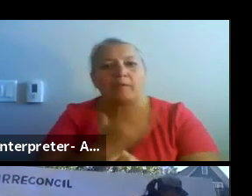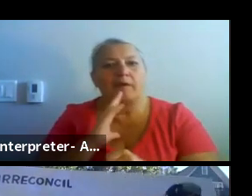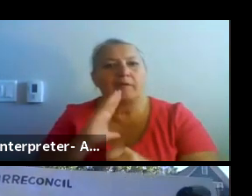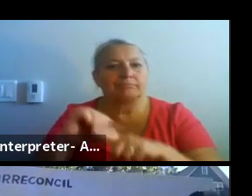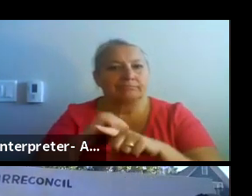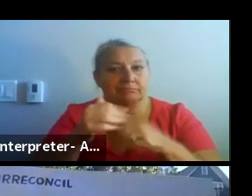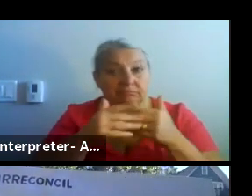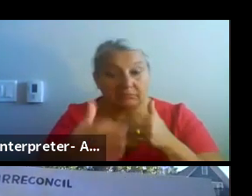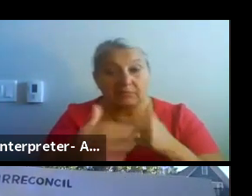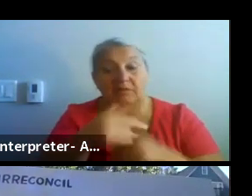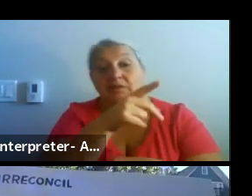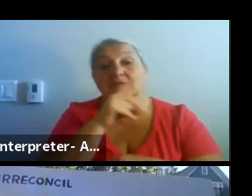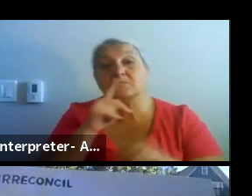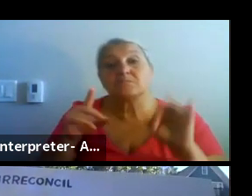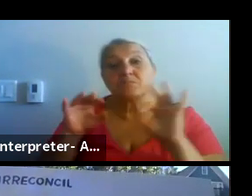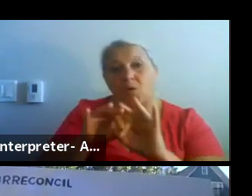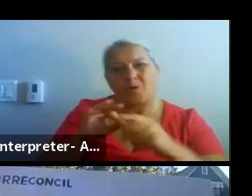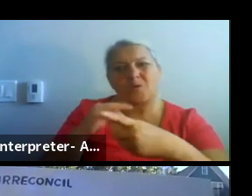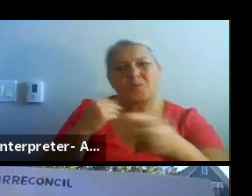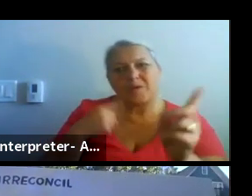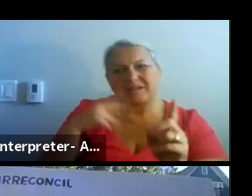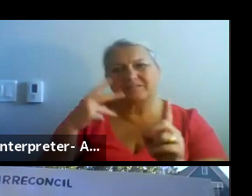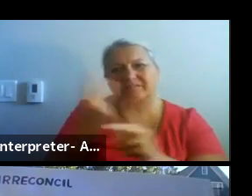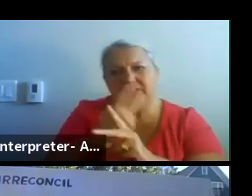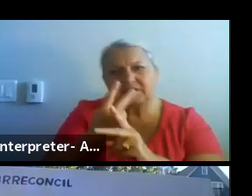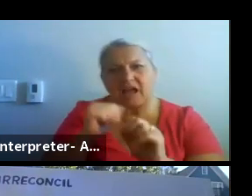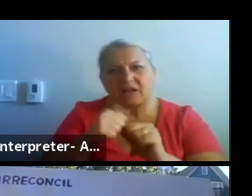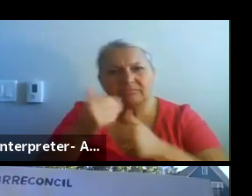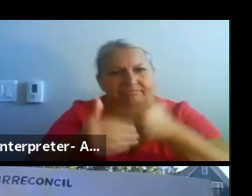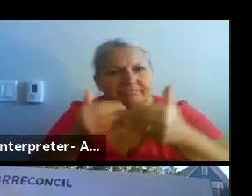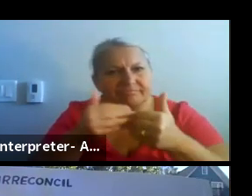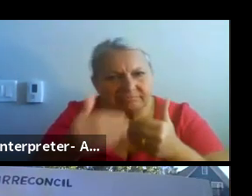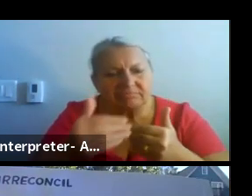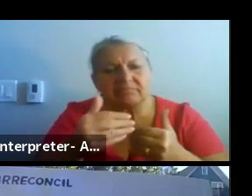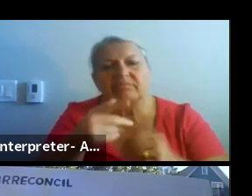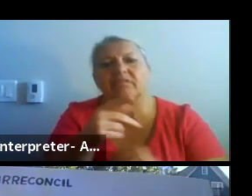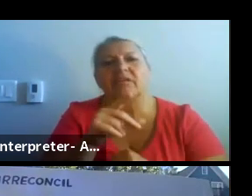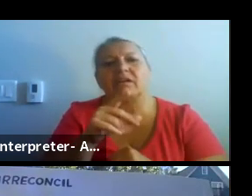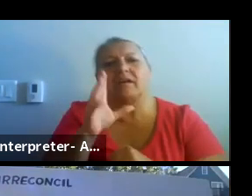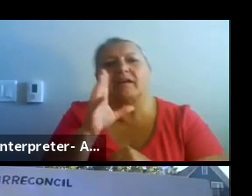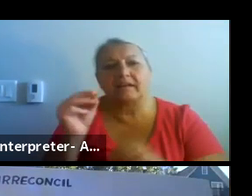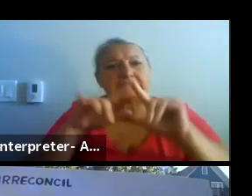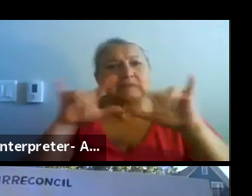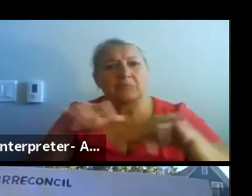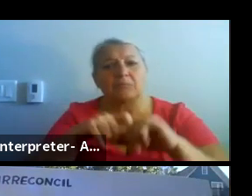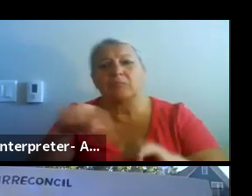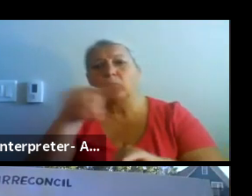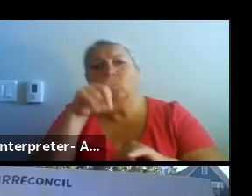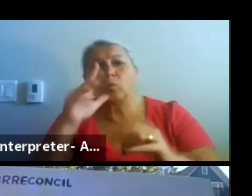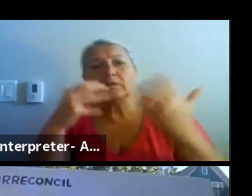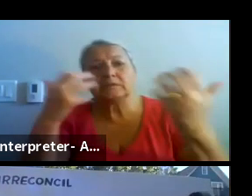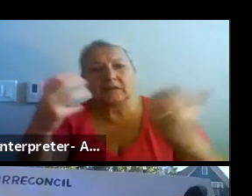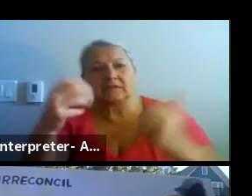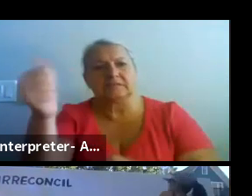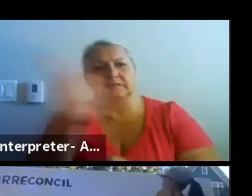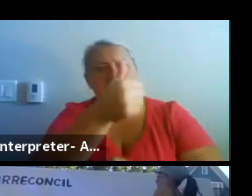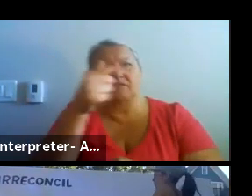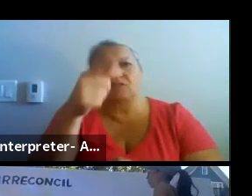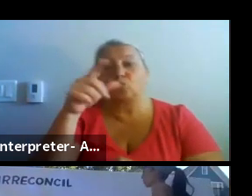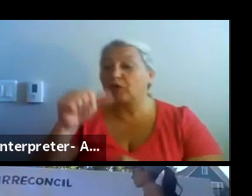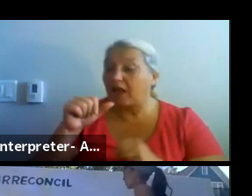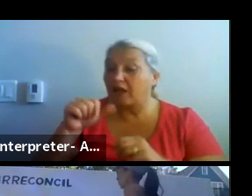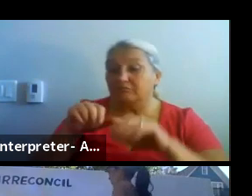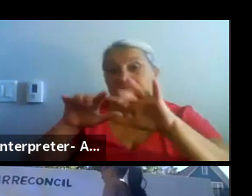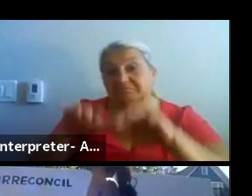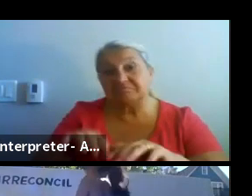towards brevity as appropriate. And we'd like to encourage the folks with us in the audience to share their own land acknowledgements via text, email,